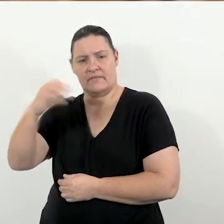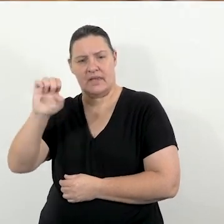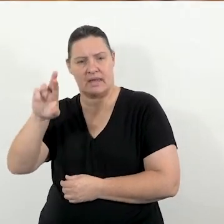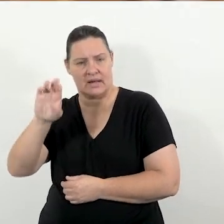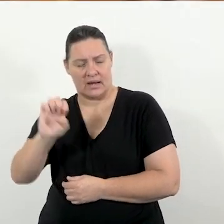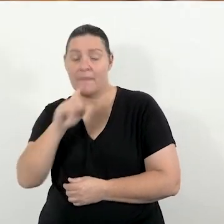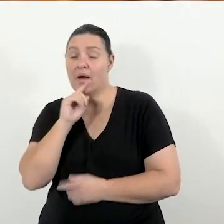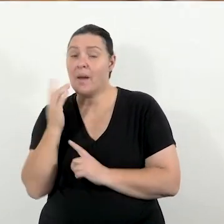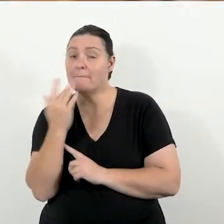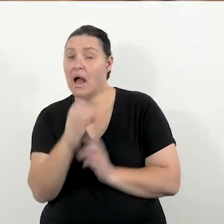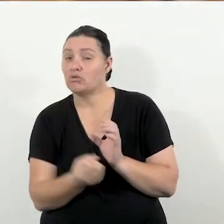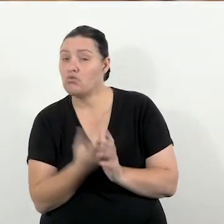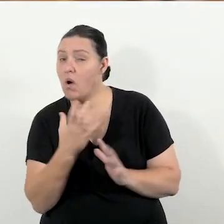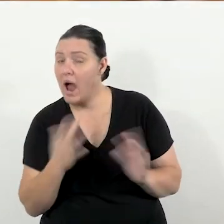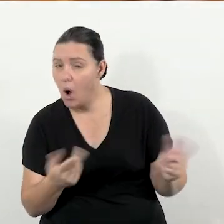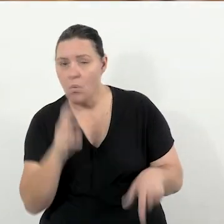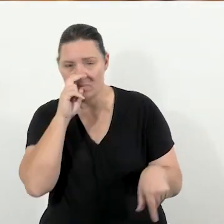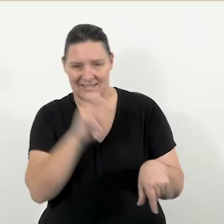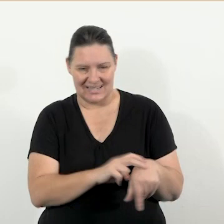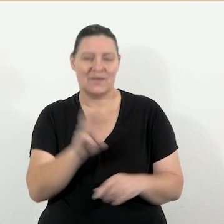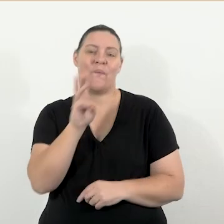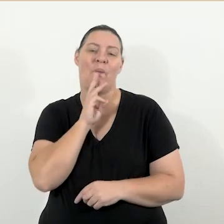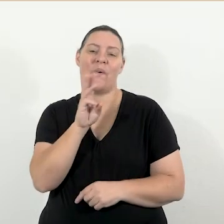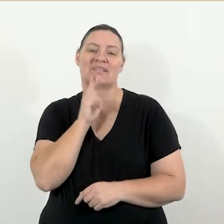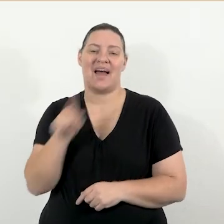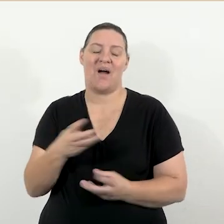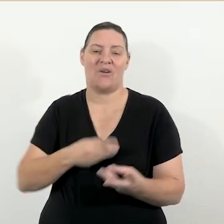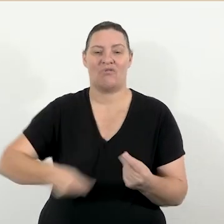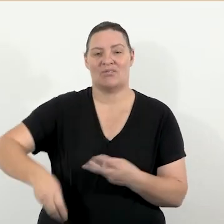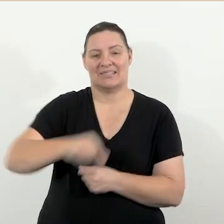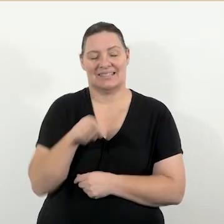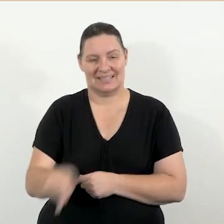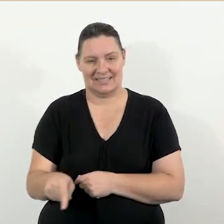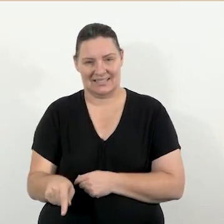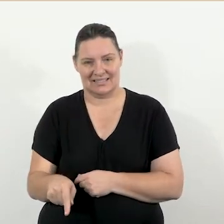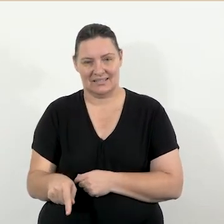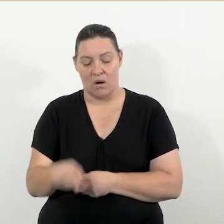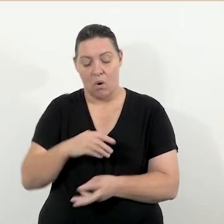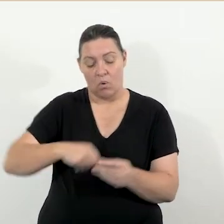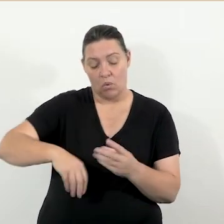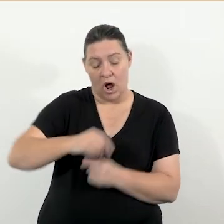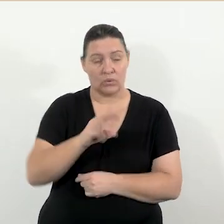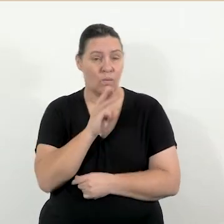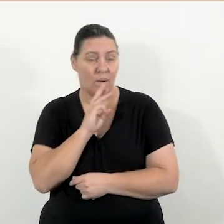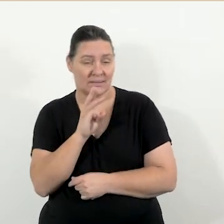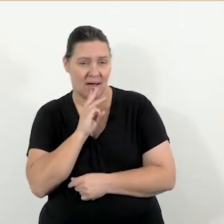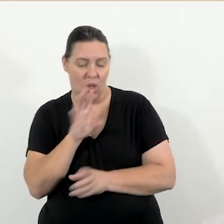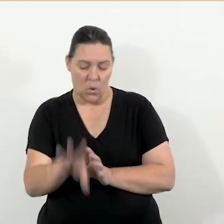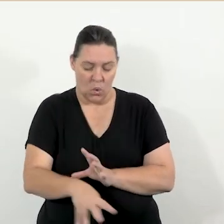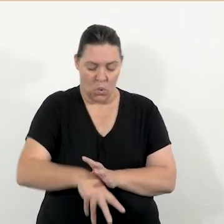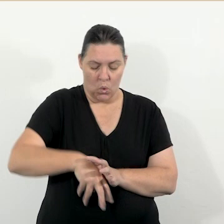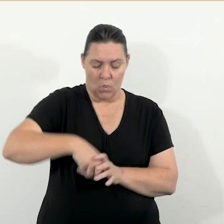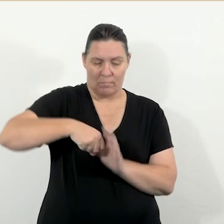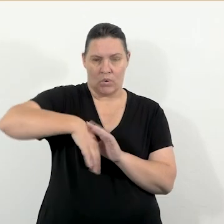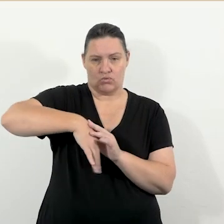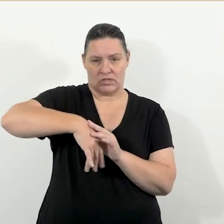for plants to grow, they need water from the soil. So the water from the soil will be